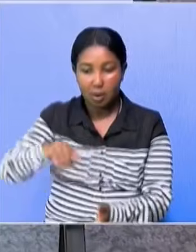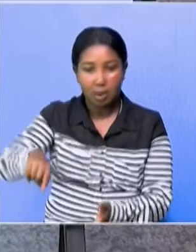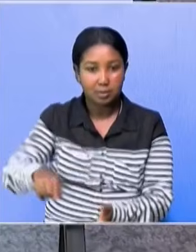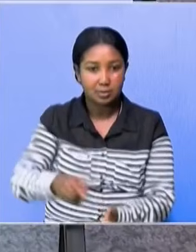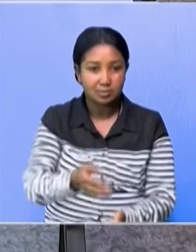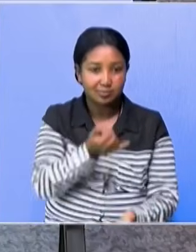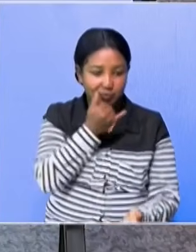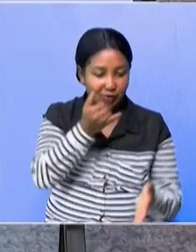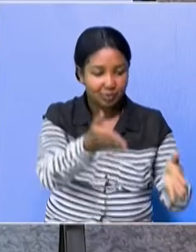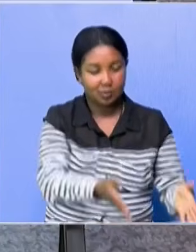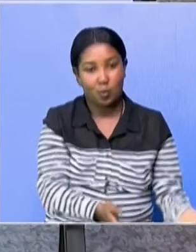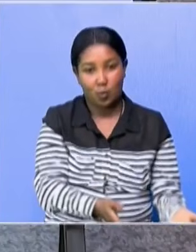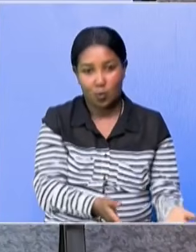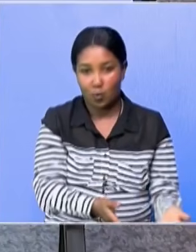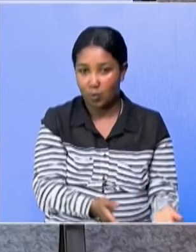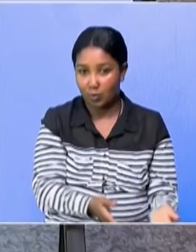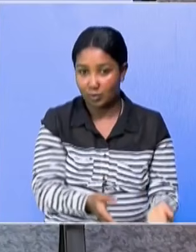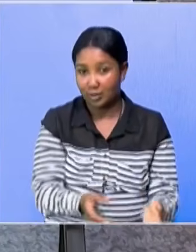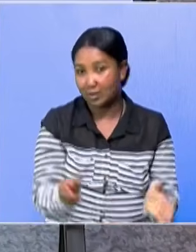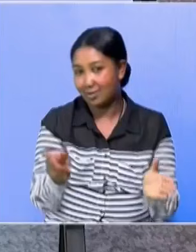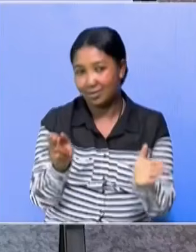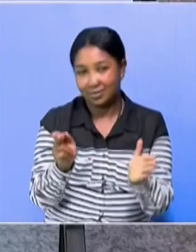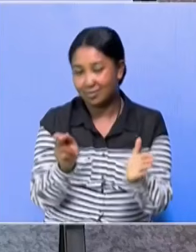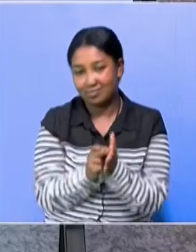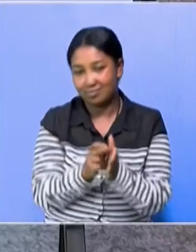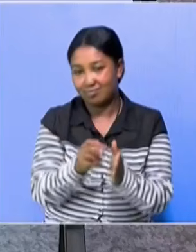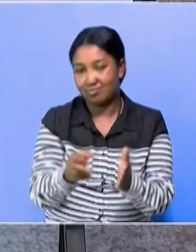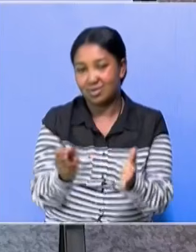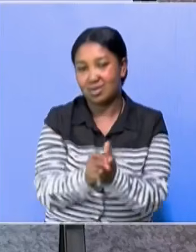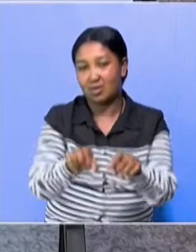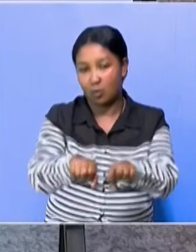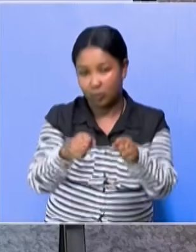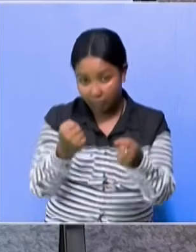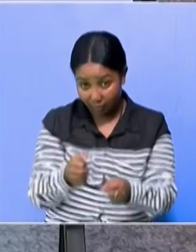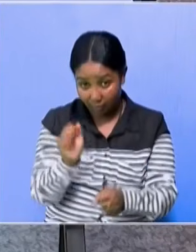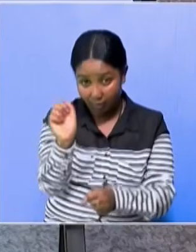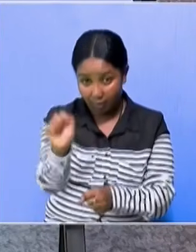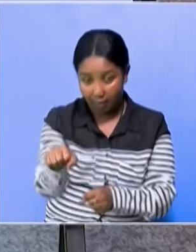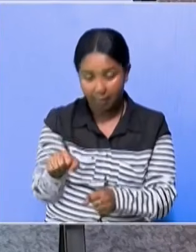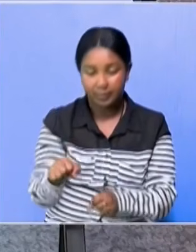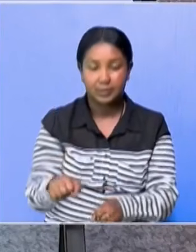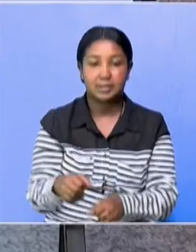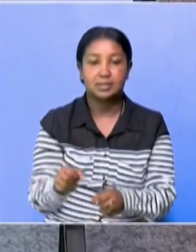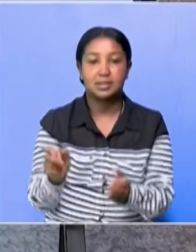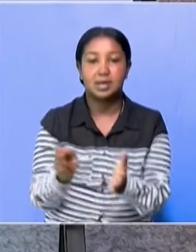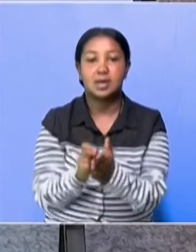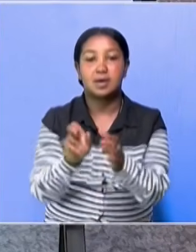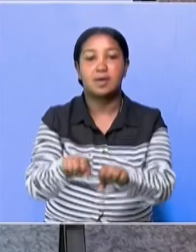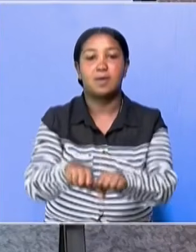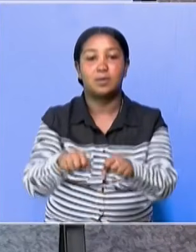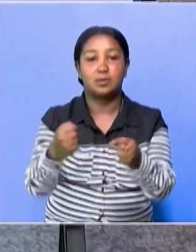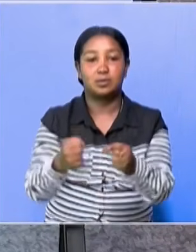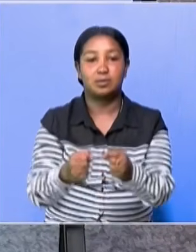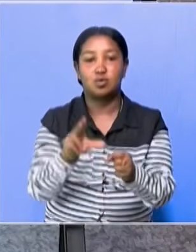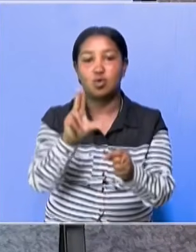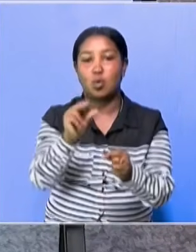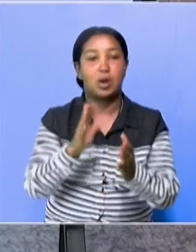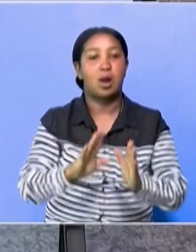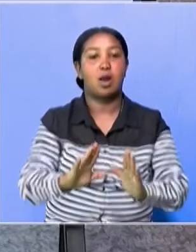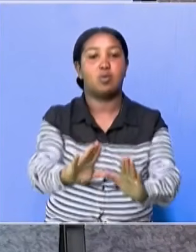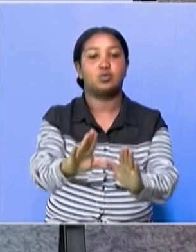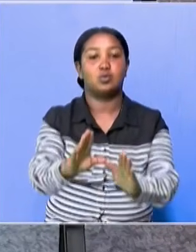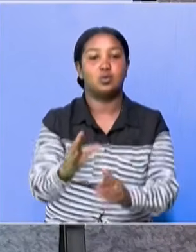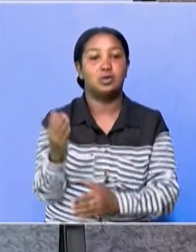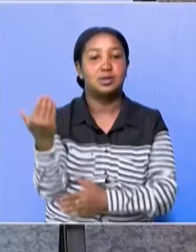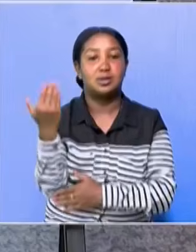is crossing in such a way. It's a legal one, right? This is a legal one. Nobody allows you, the